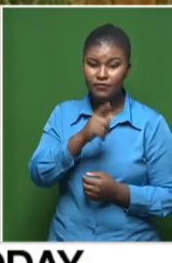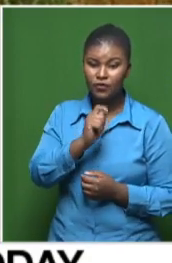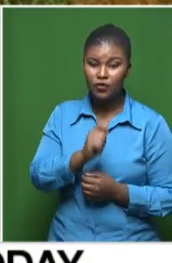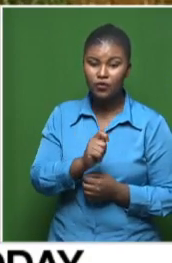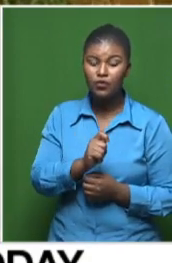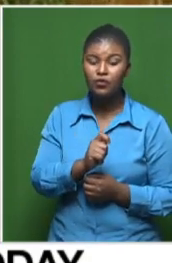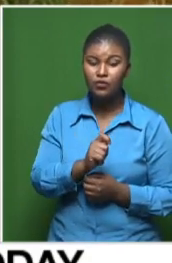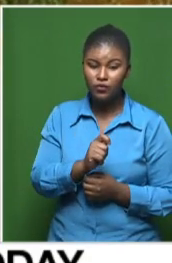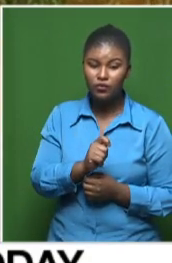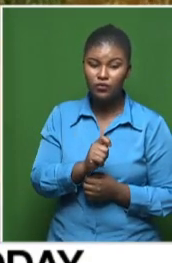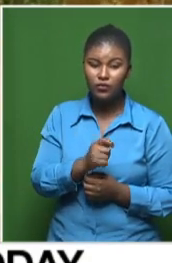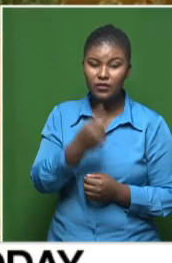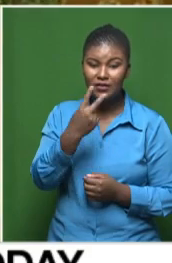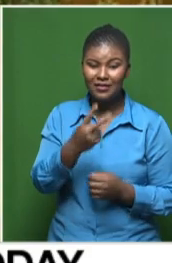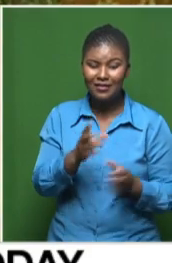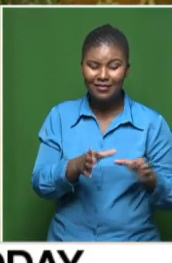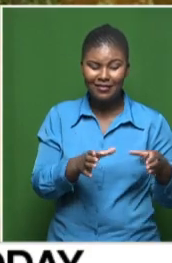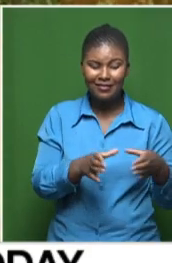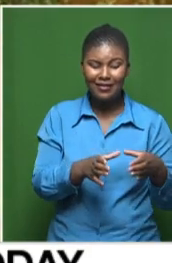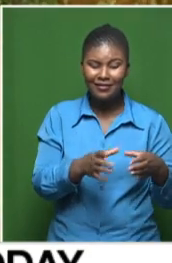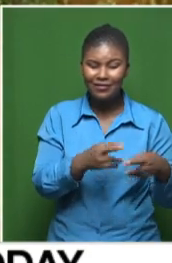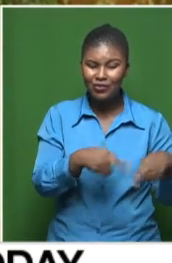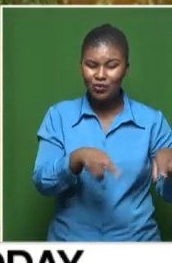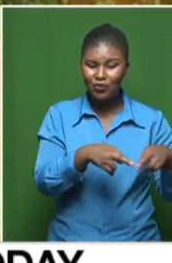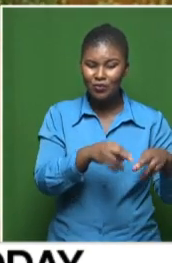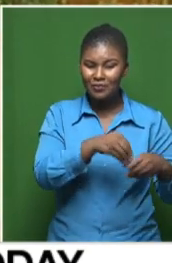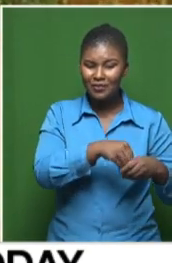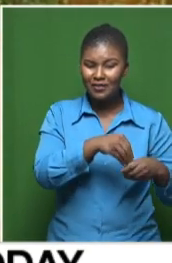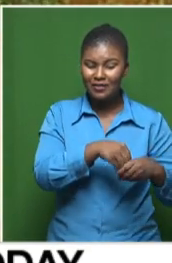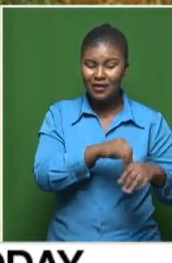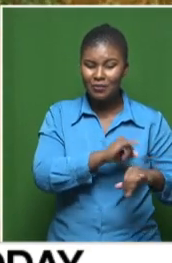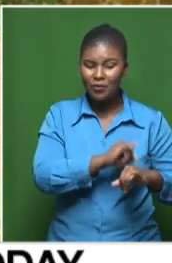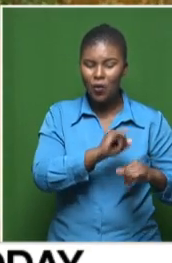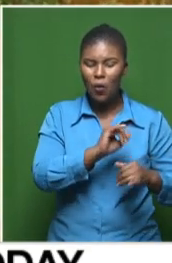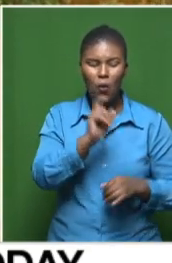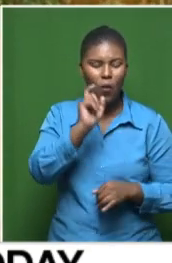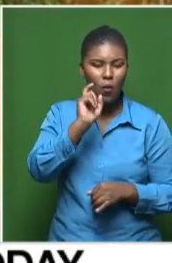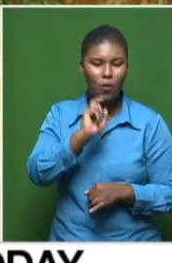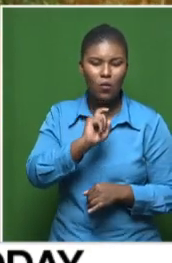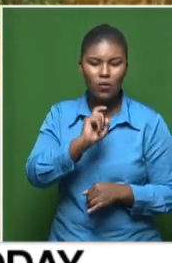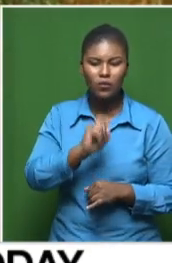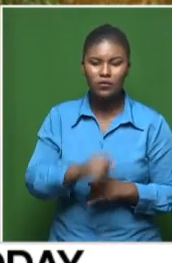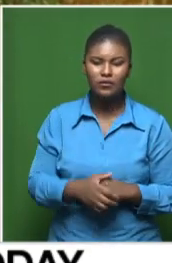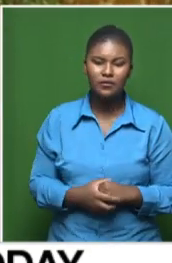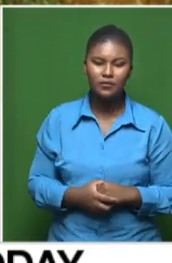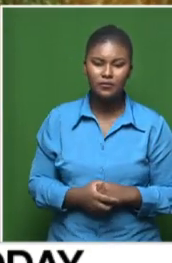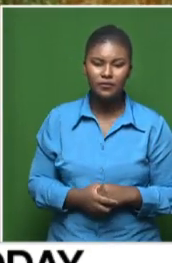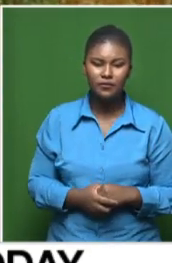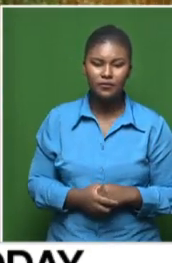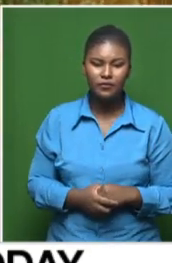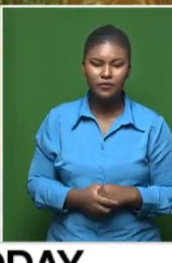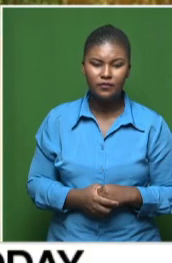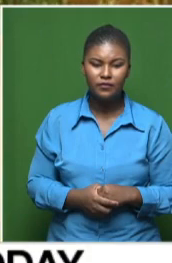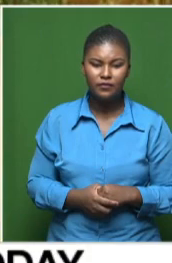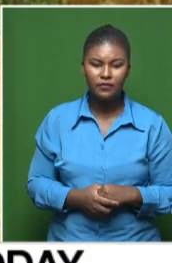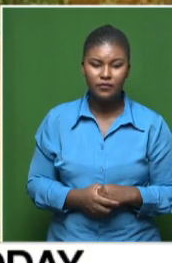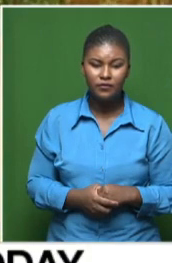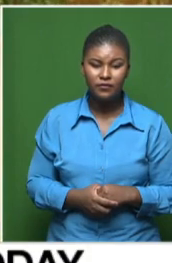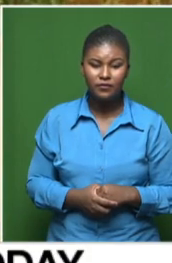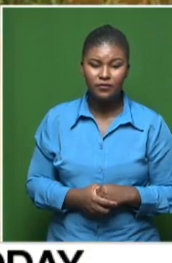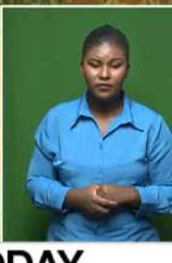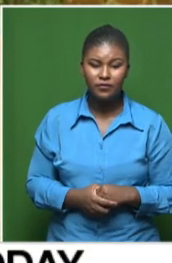at the classrooms themselves, you know, very old, and you know, they quite